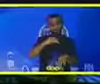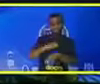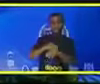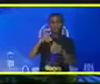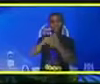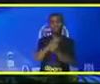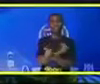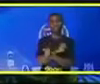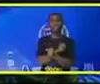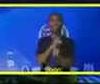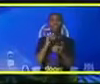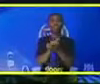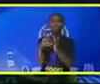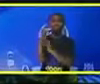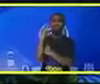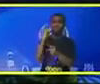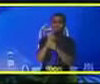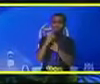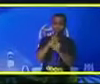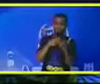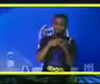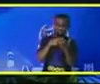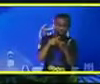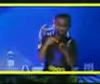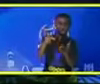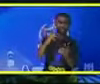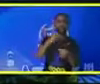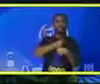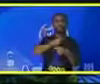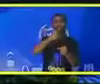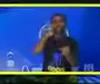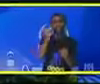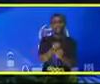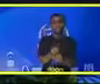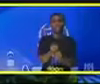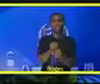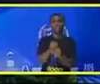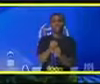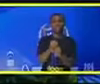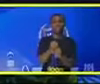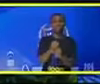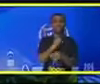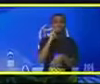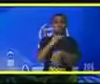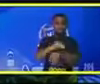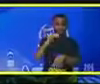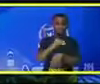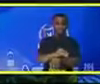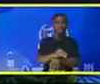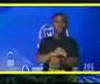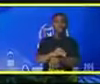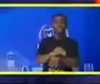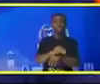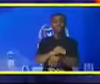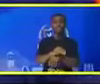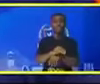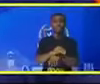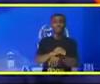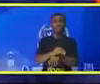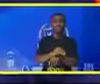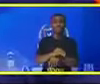the prophetic ministry and brings the prophetic ministry to a point of authenticity and accuracy,